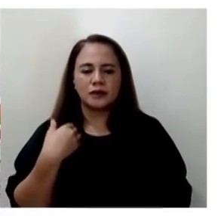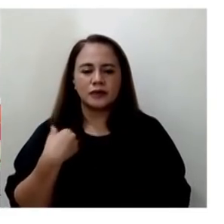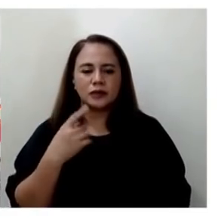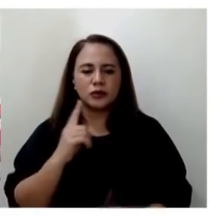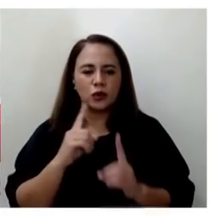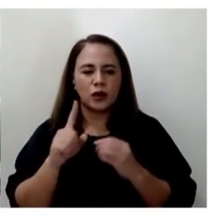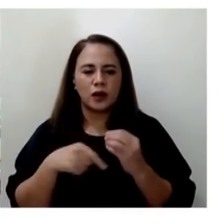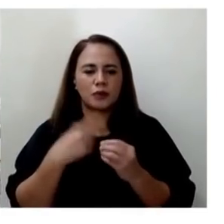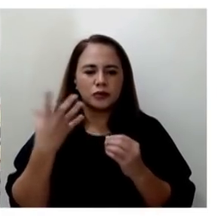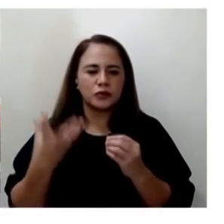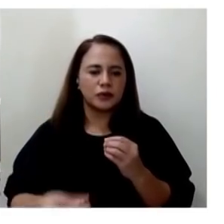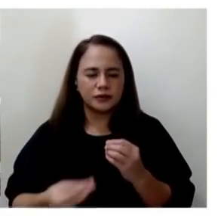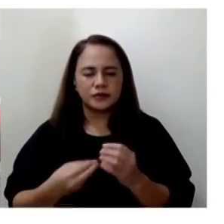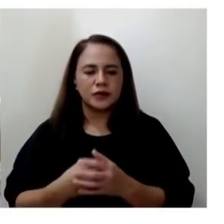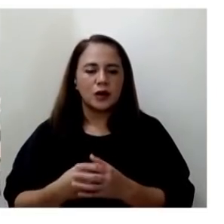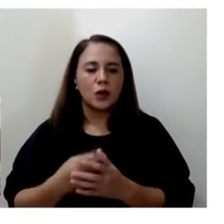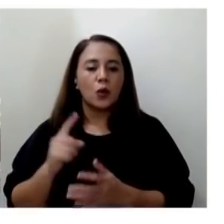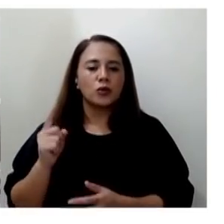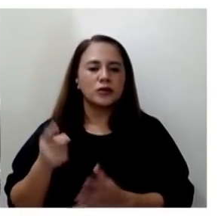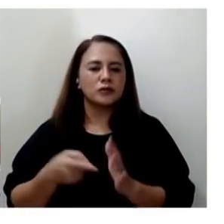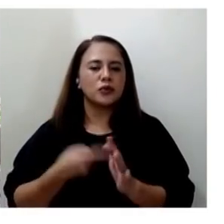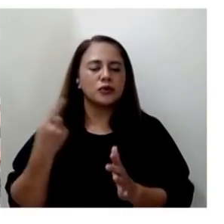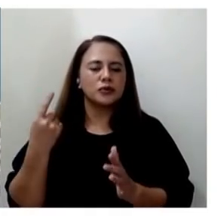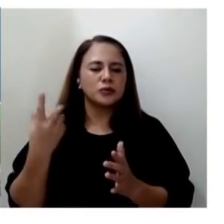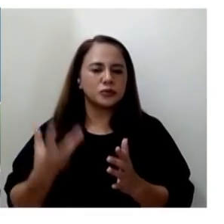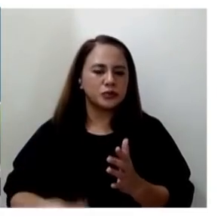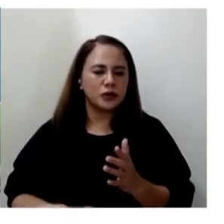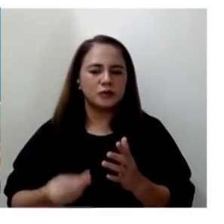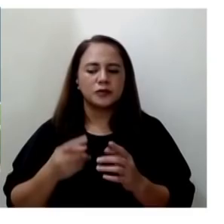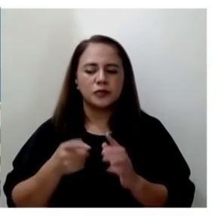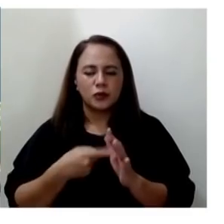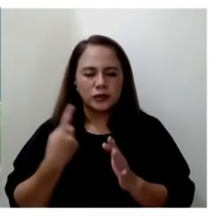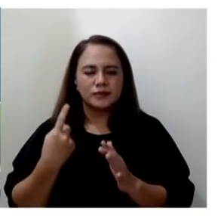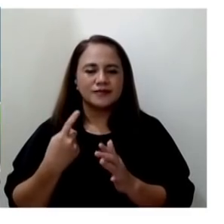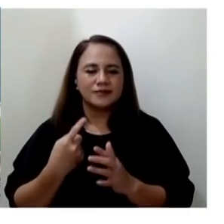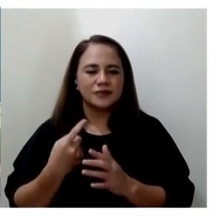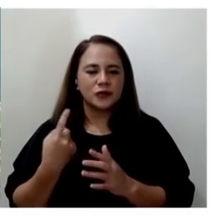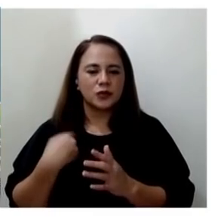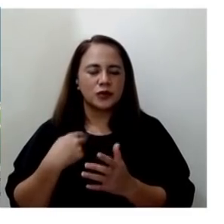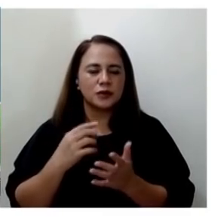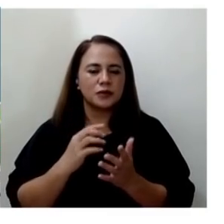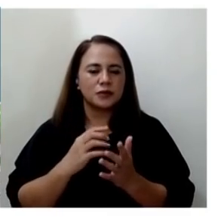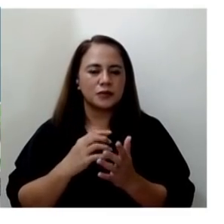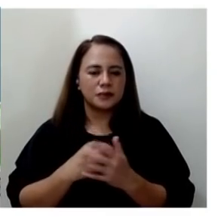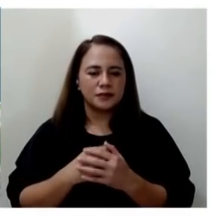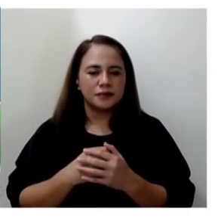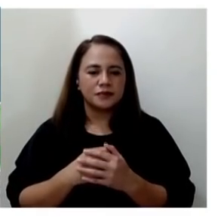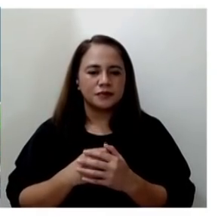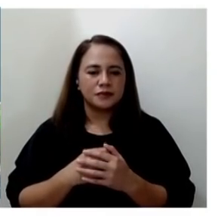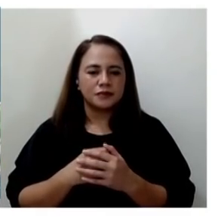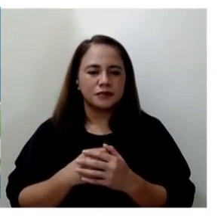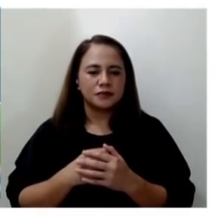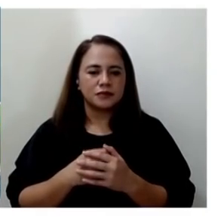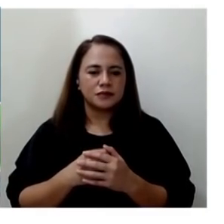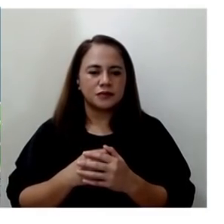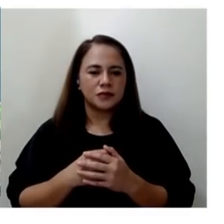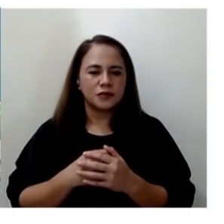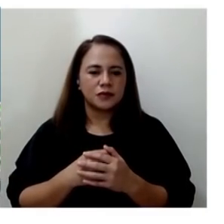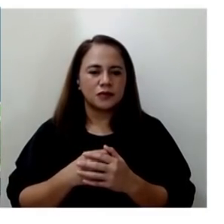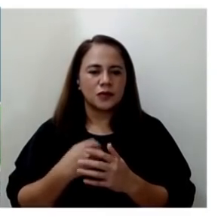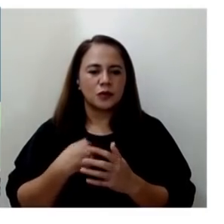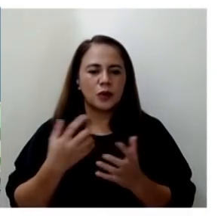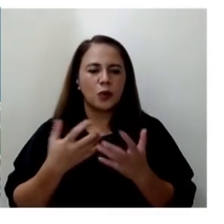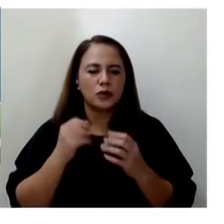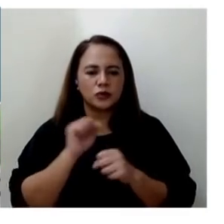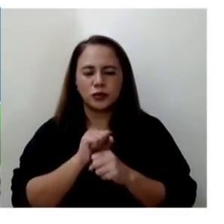about corruption. Only once. We've talked about corruption once with the case that he referred to me. So that's why I want to work